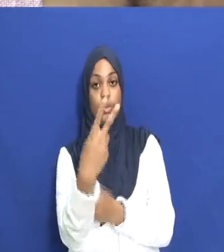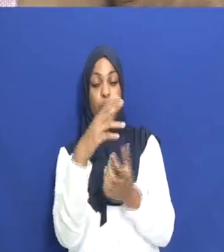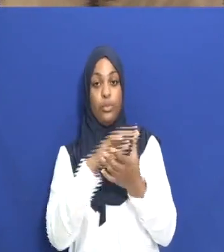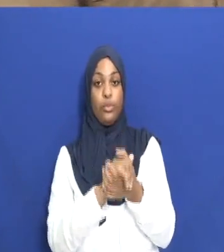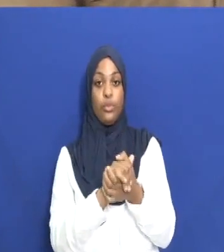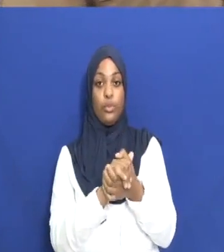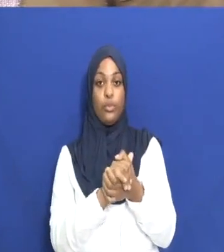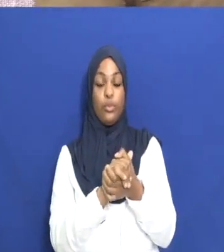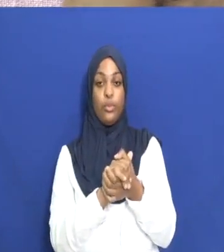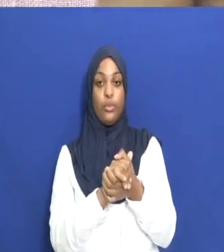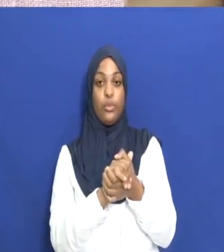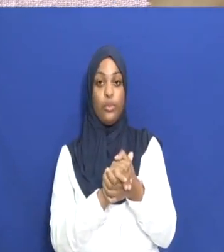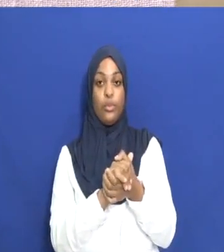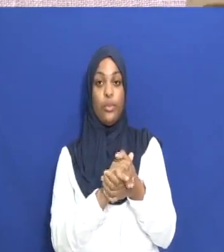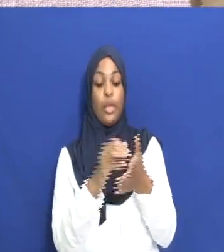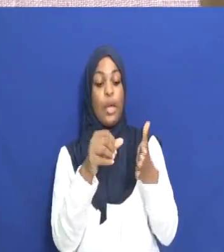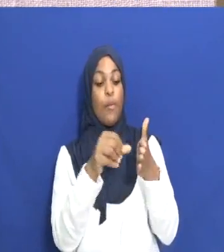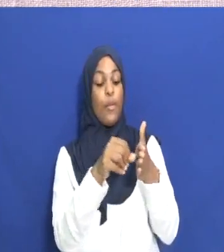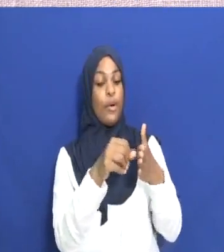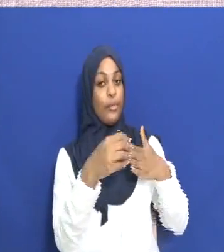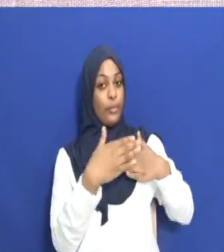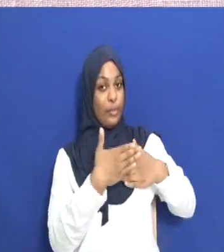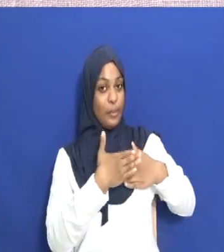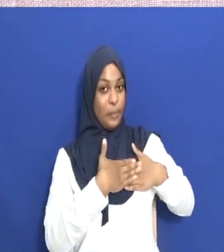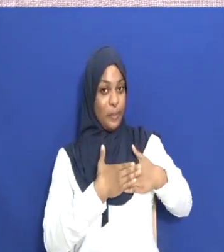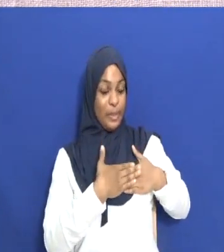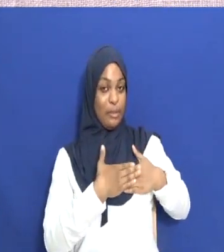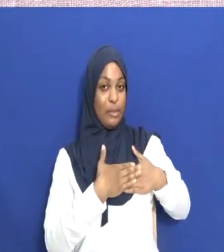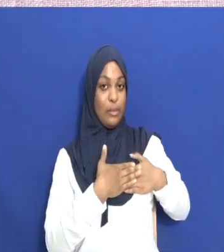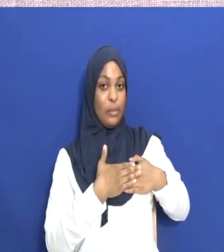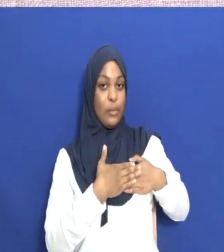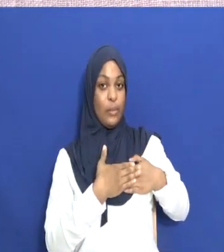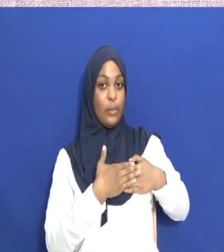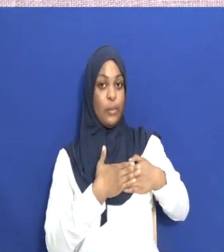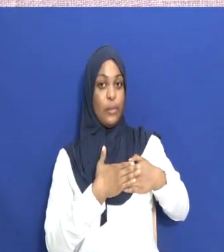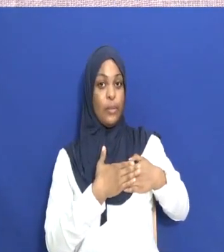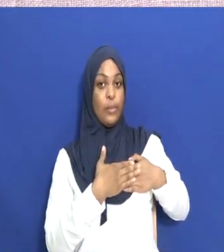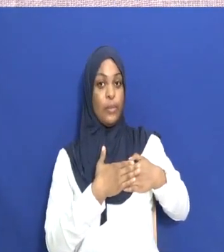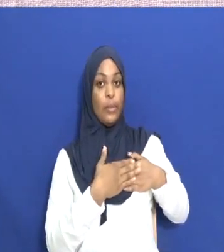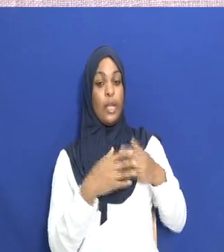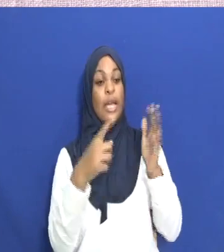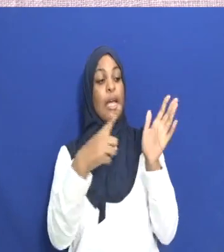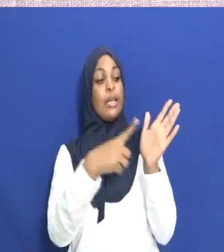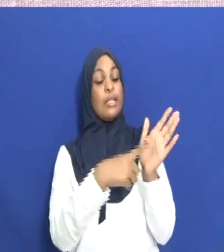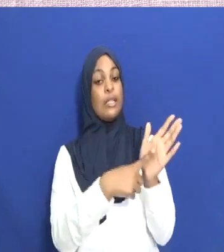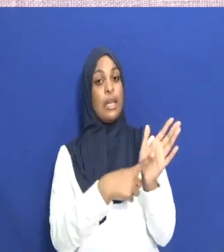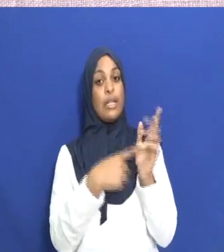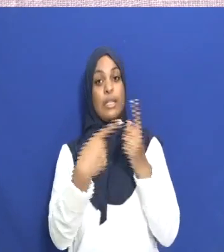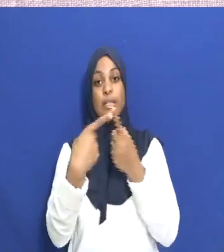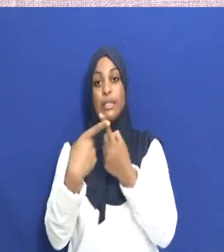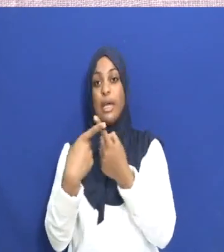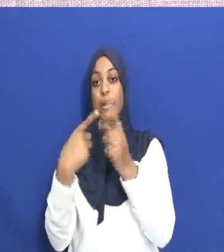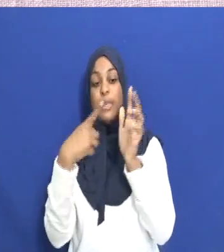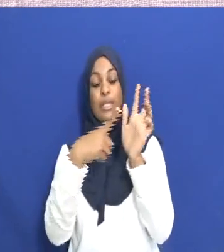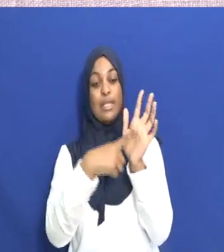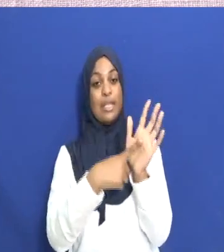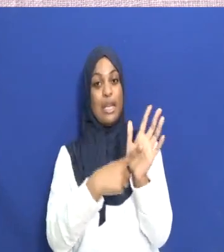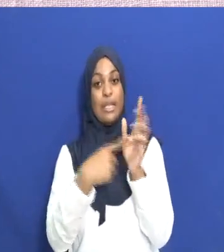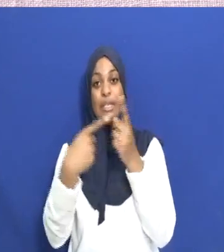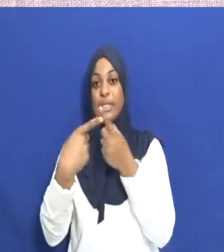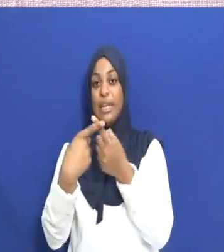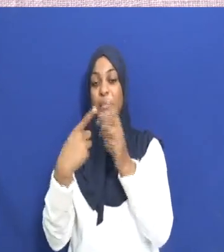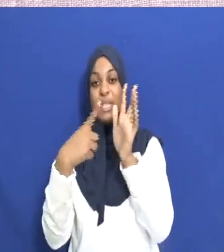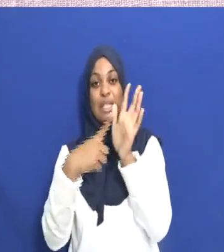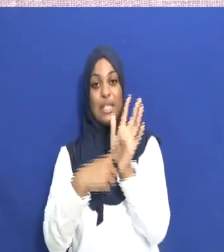pupil. So here 6 times 6 times 6 we